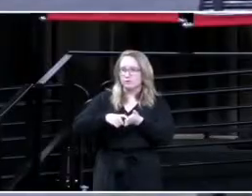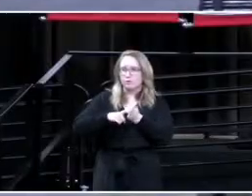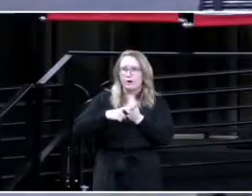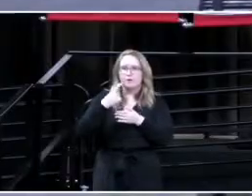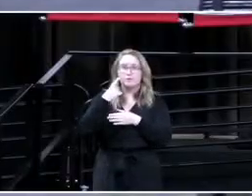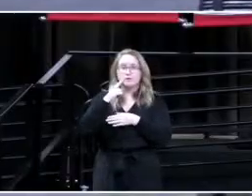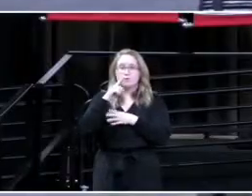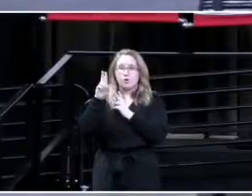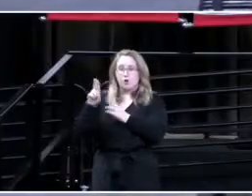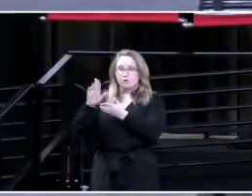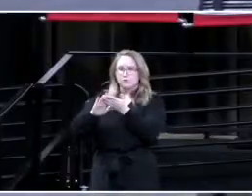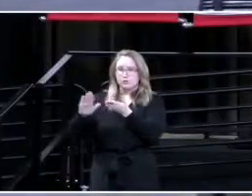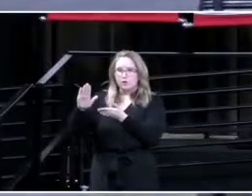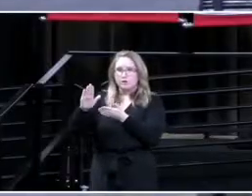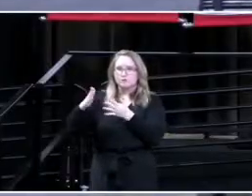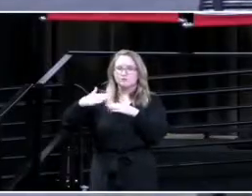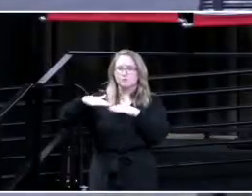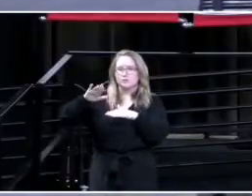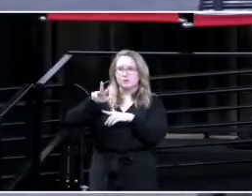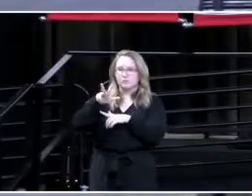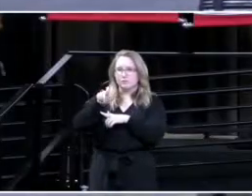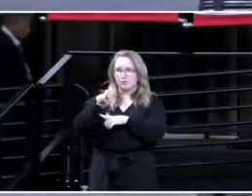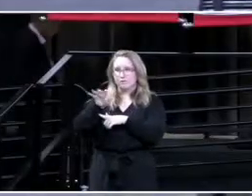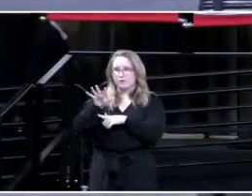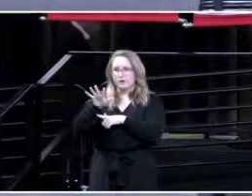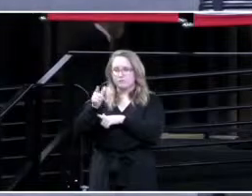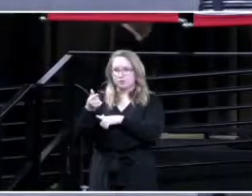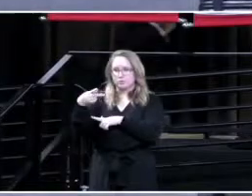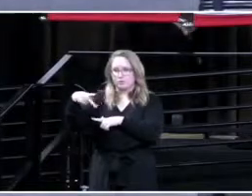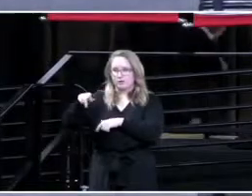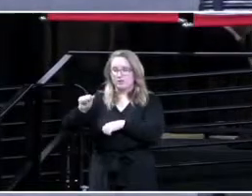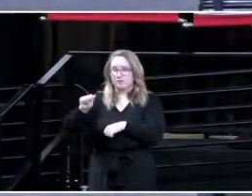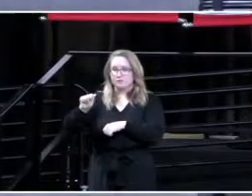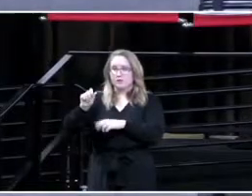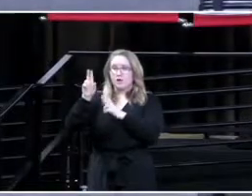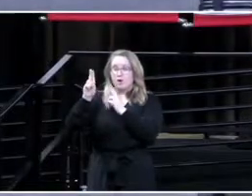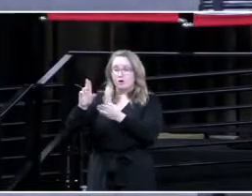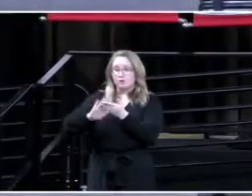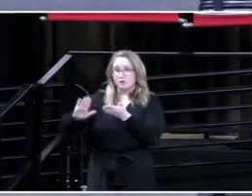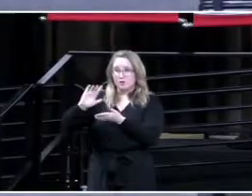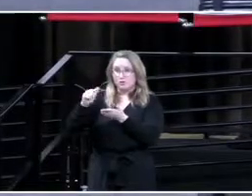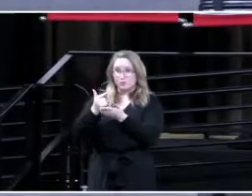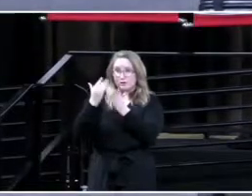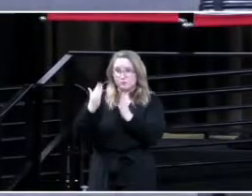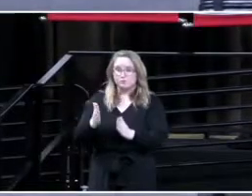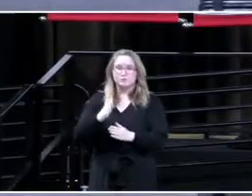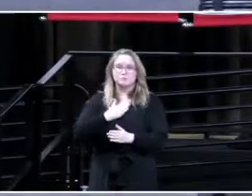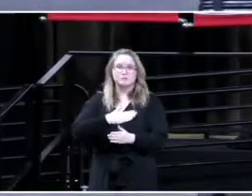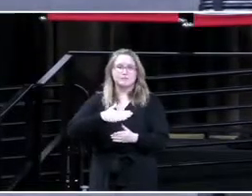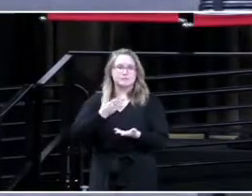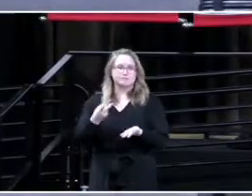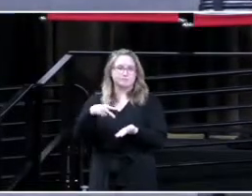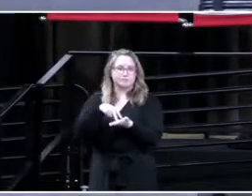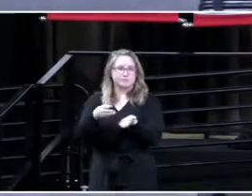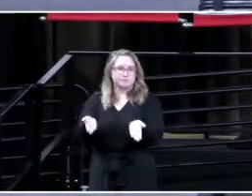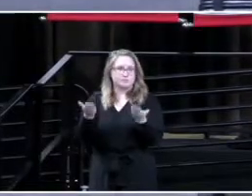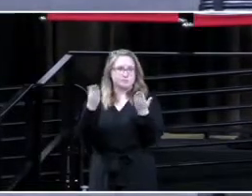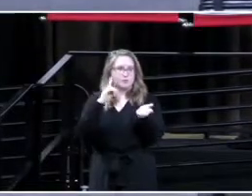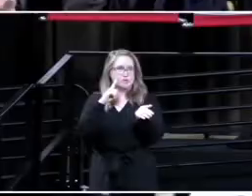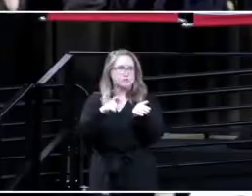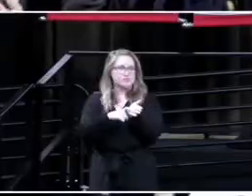a 3.5 grade point average. Honors College graduates, please stand and be